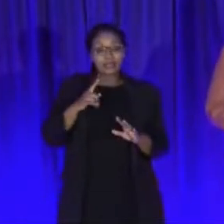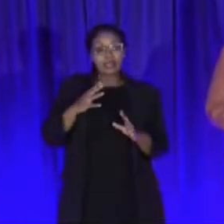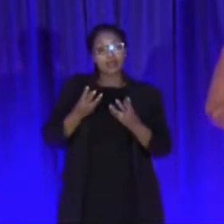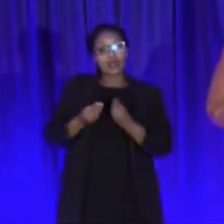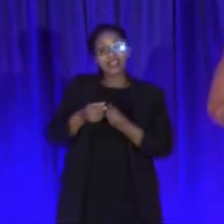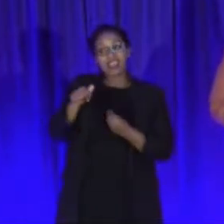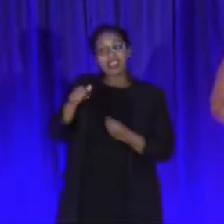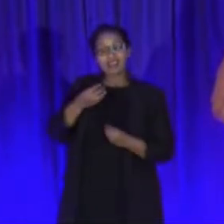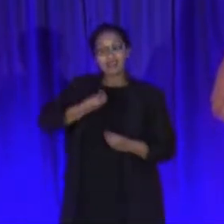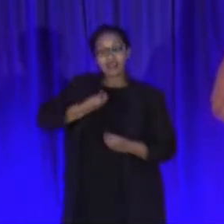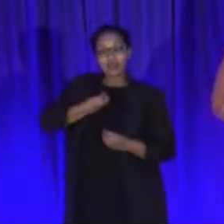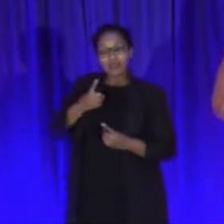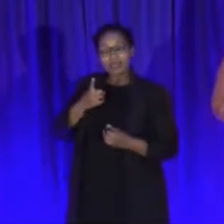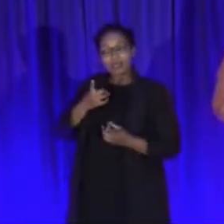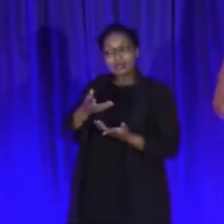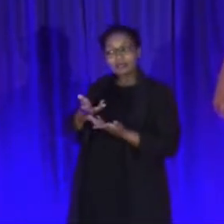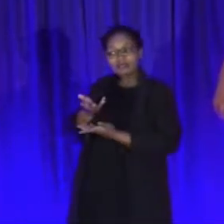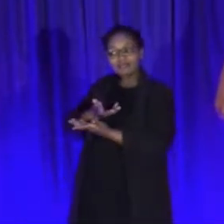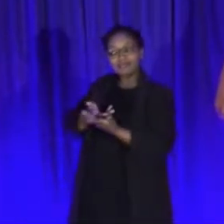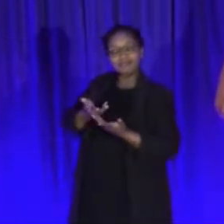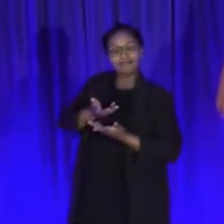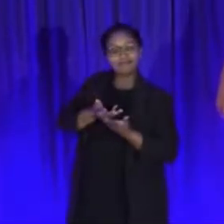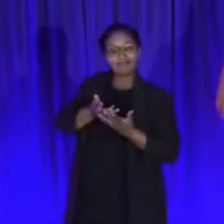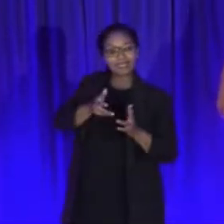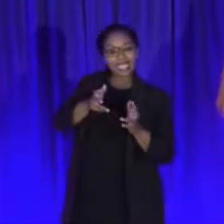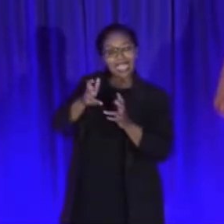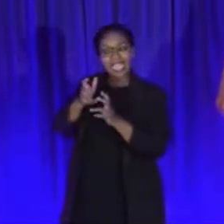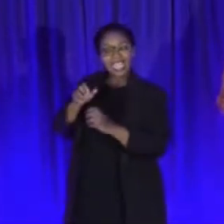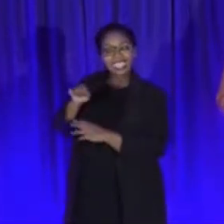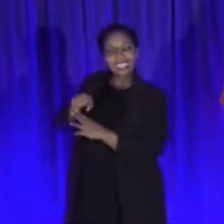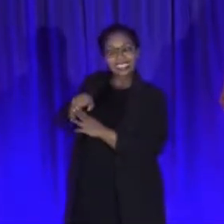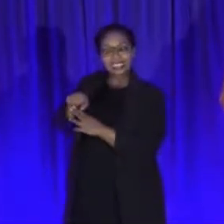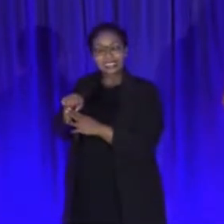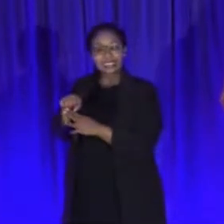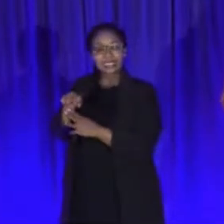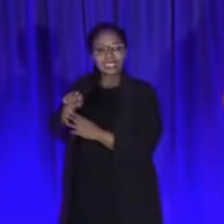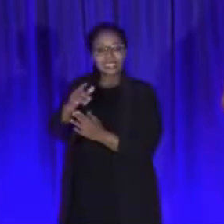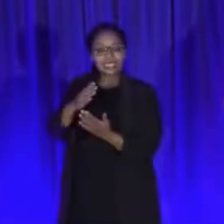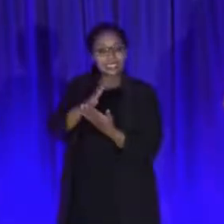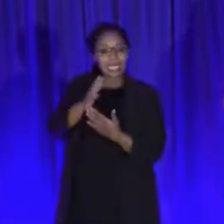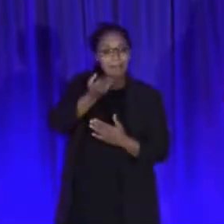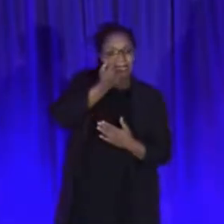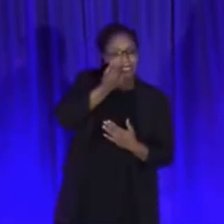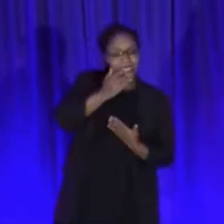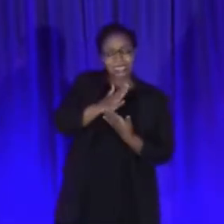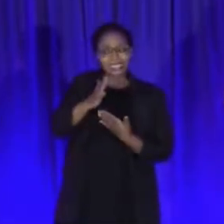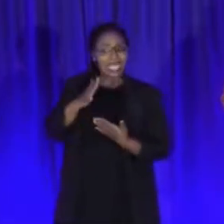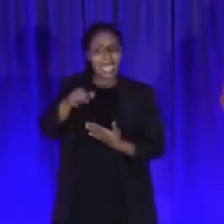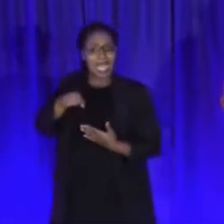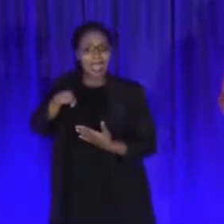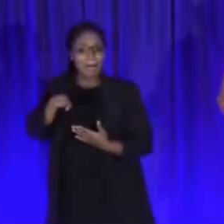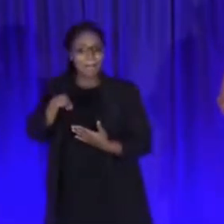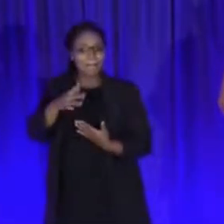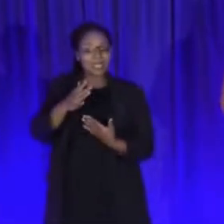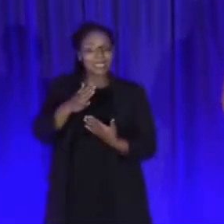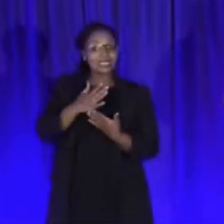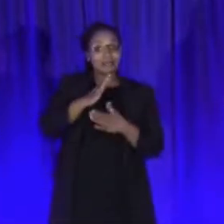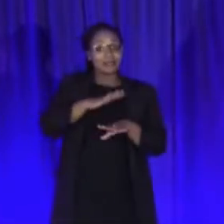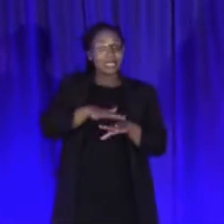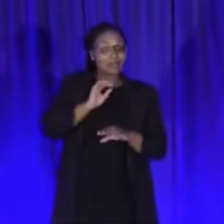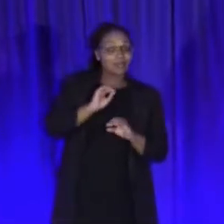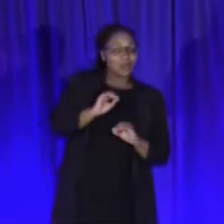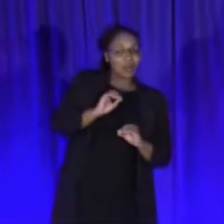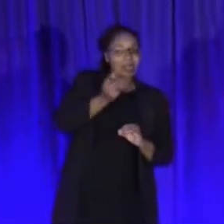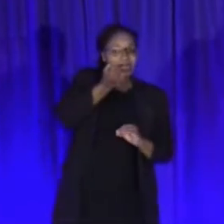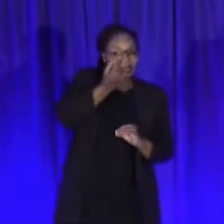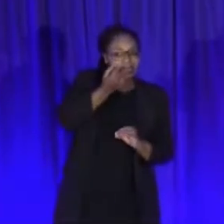some young individuals, it's a yes and no, a little bit of touch and go. It's there, it's not there. But I